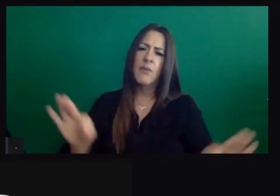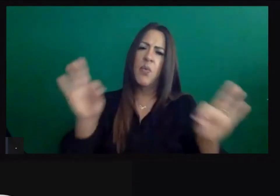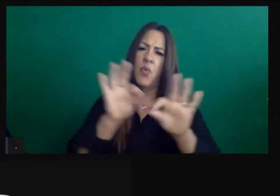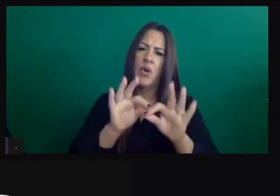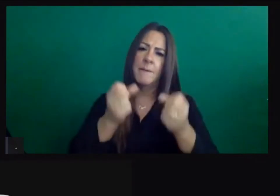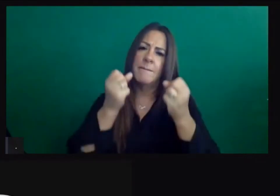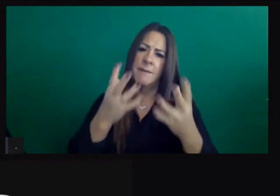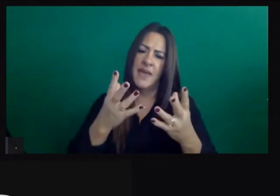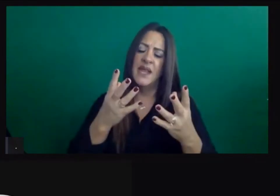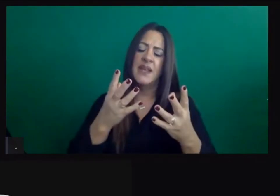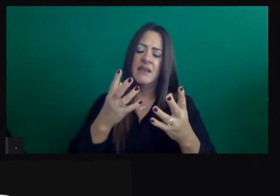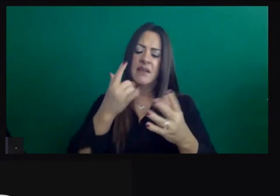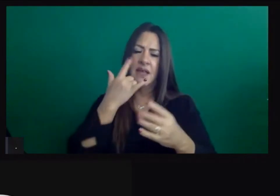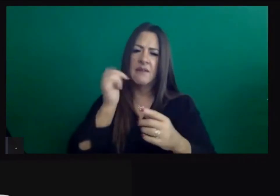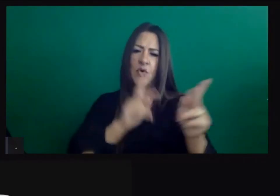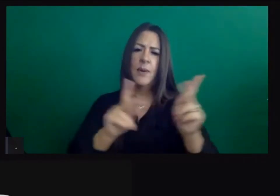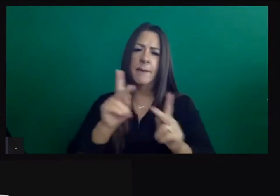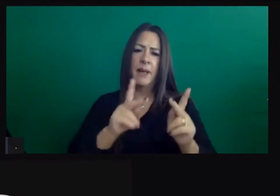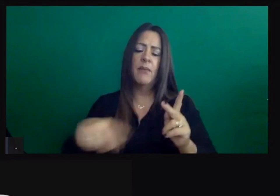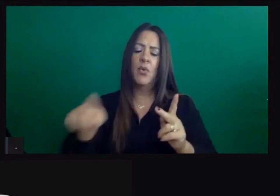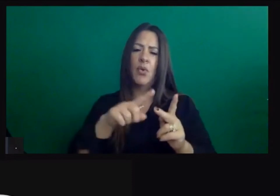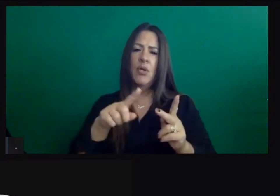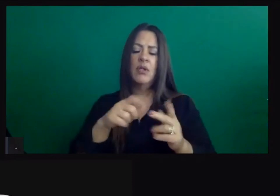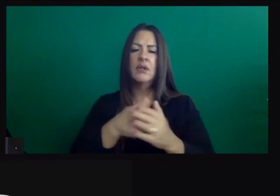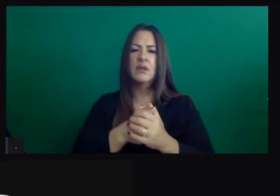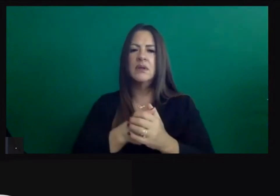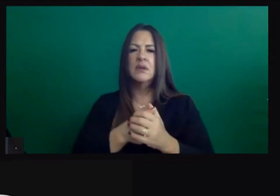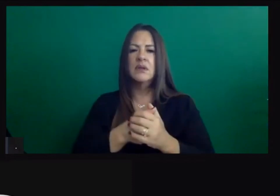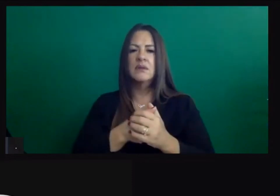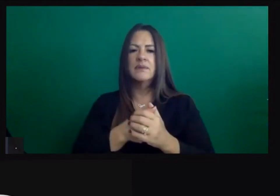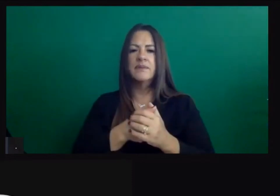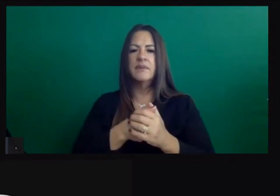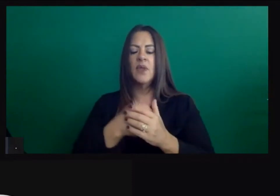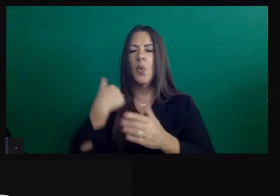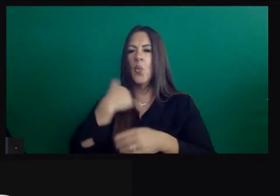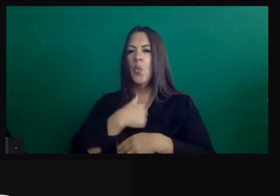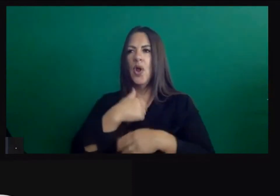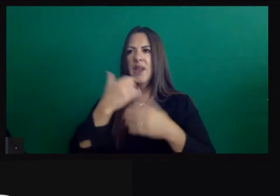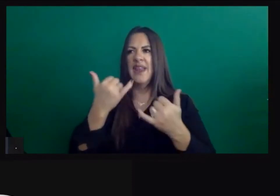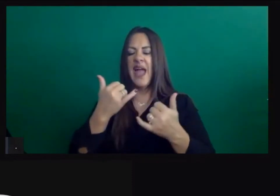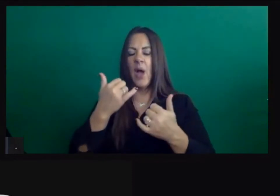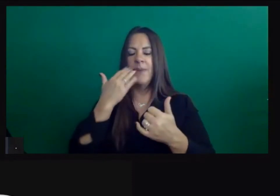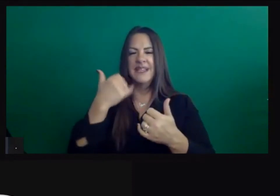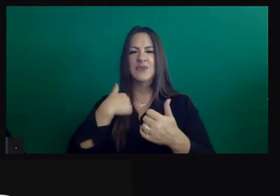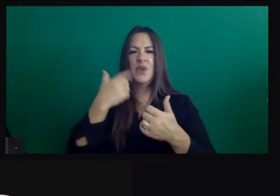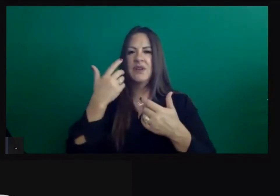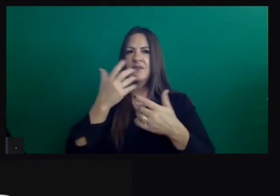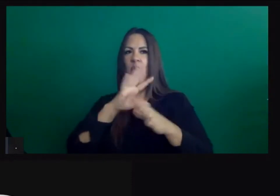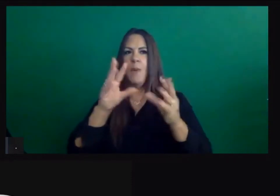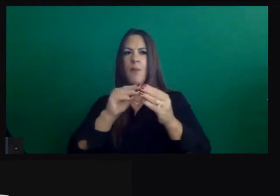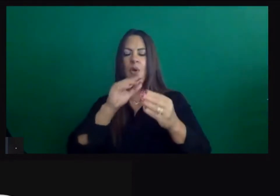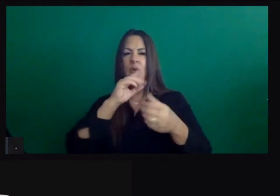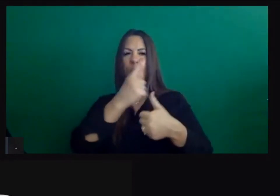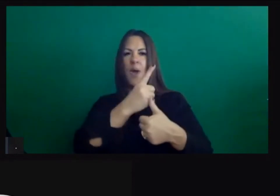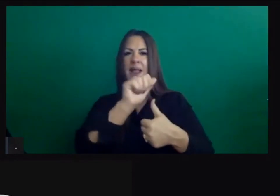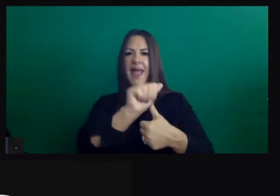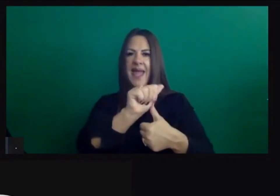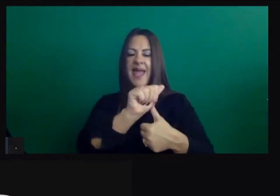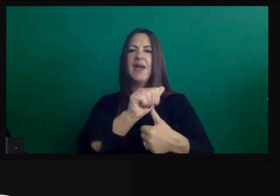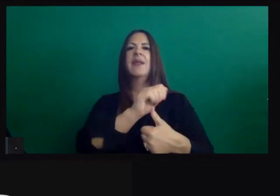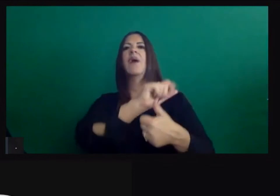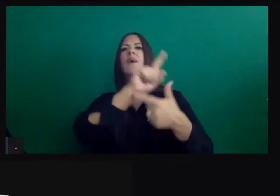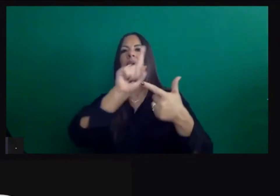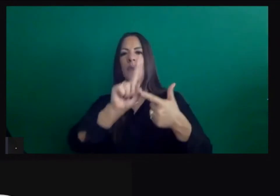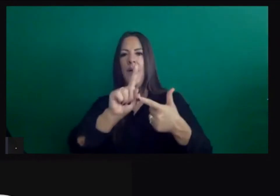Californians, especially now as we move beyond the focus on just healthcare workers, on just congregate care facilities,